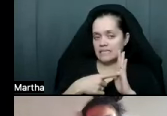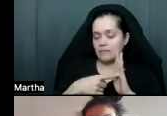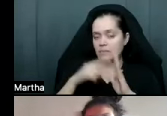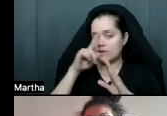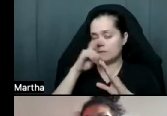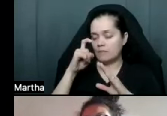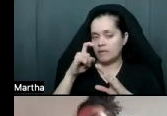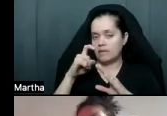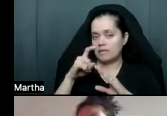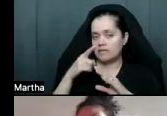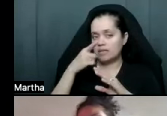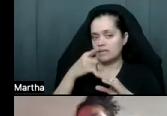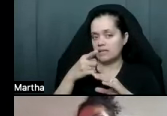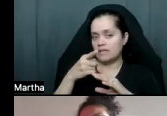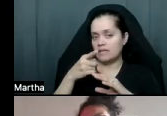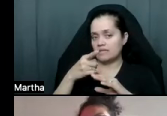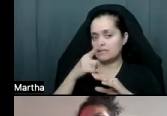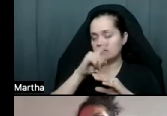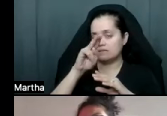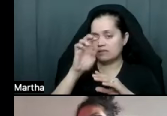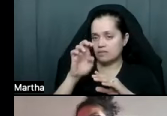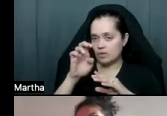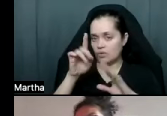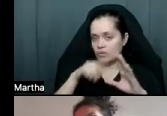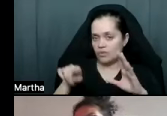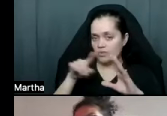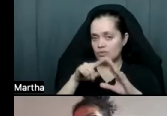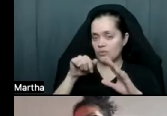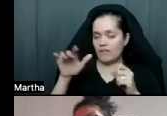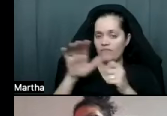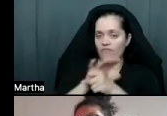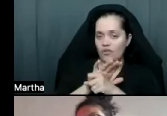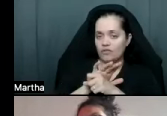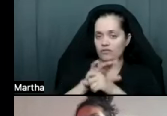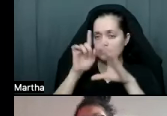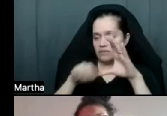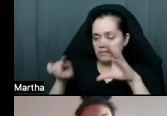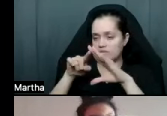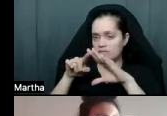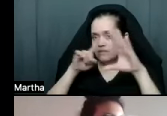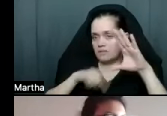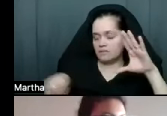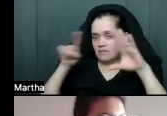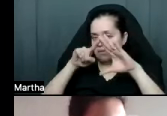because ideally this concentric zone or concentric circle model would have full circles. We ought to be able to say you can go east the